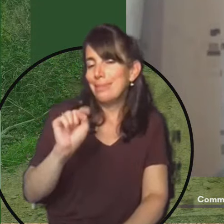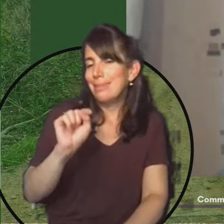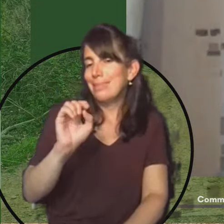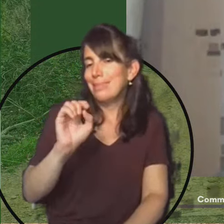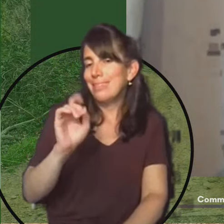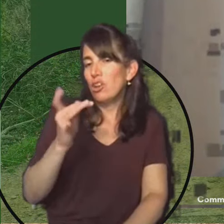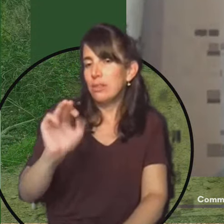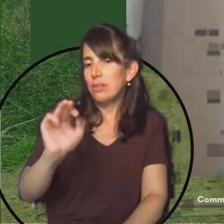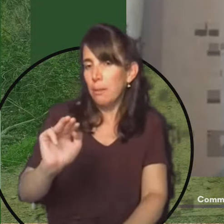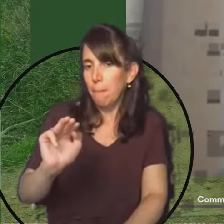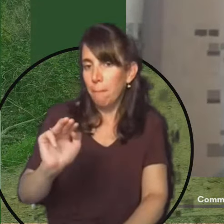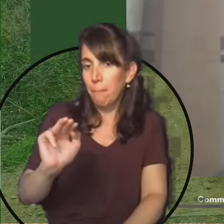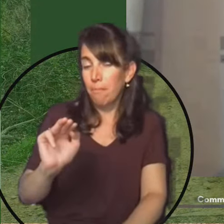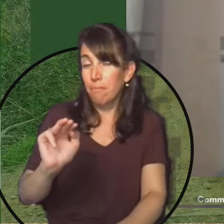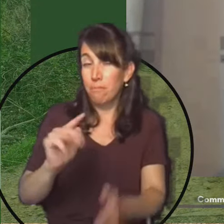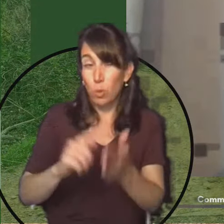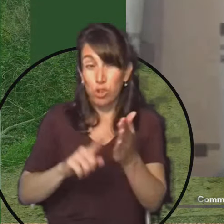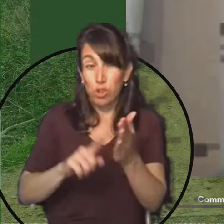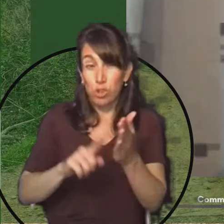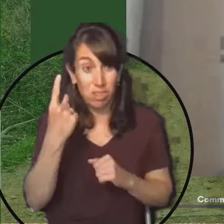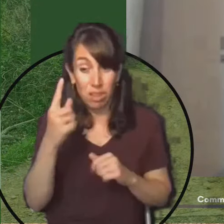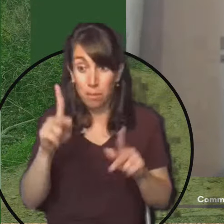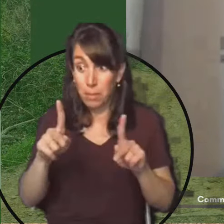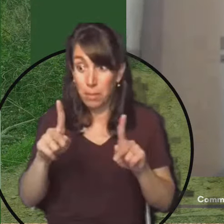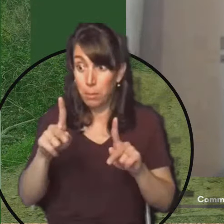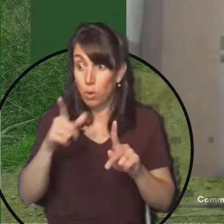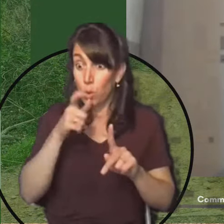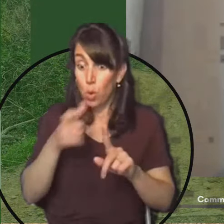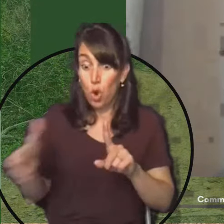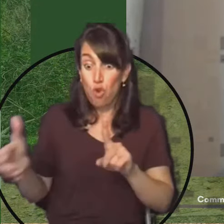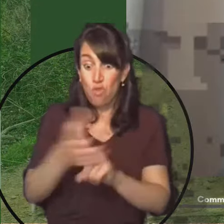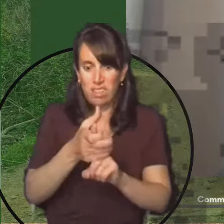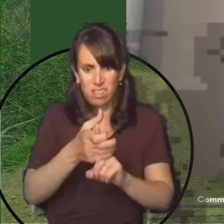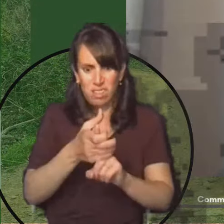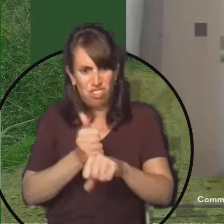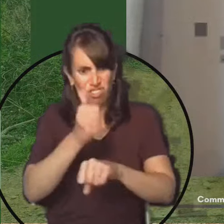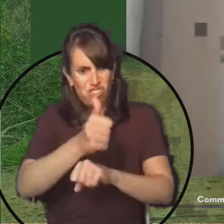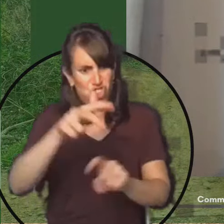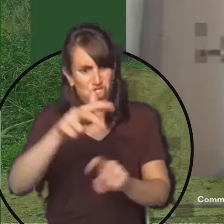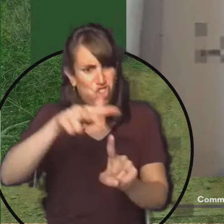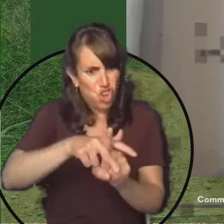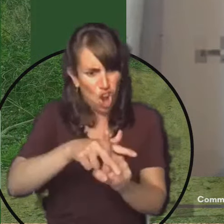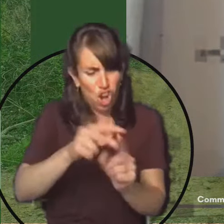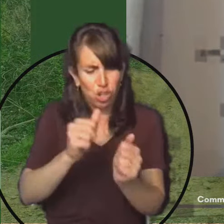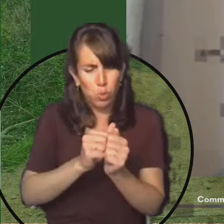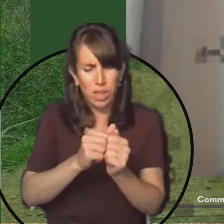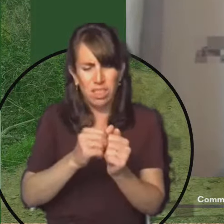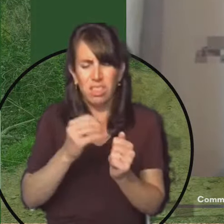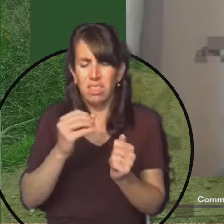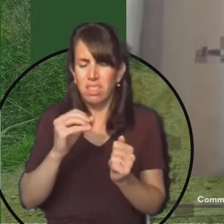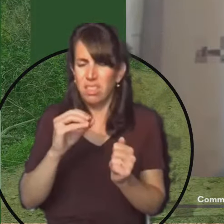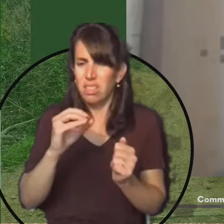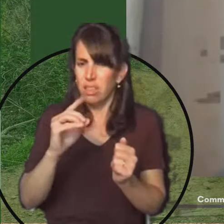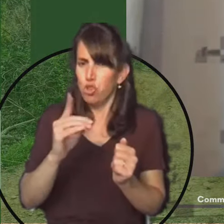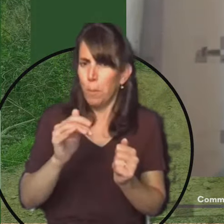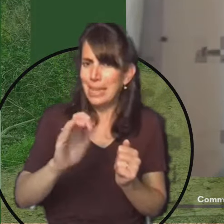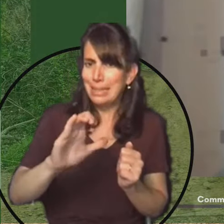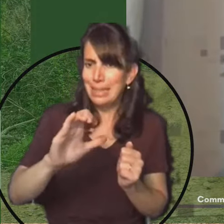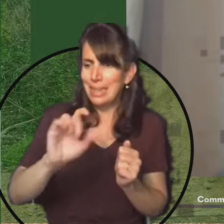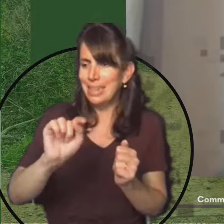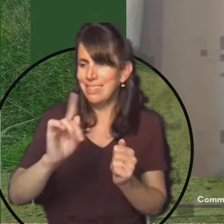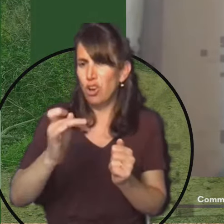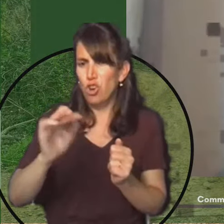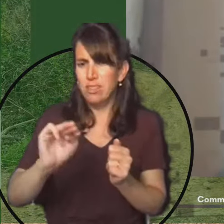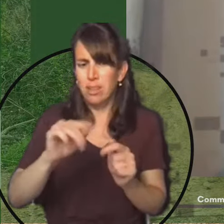overwhelming majority of people who were arrested on a charge of domestic terrorism were arrested while in the forest, in their tents. And so